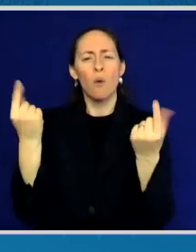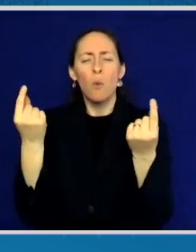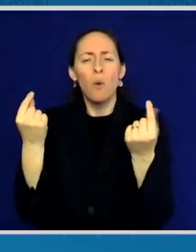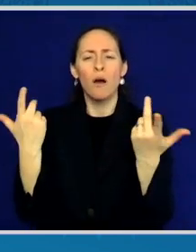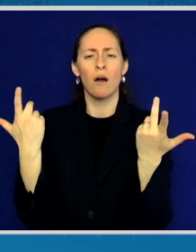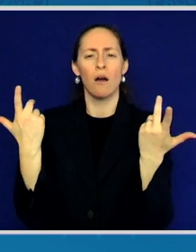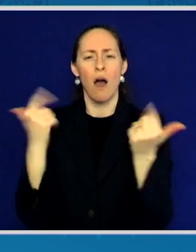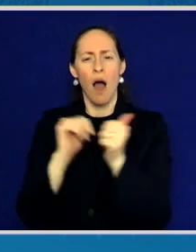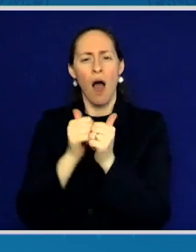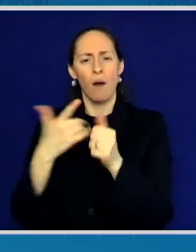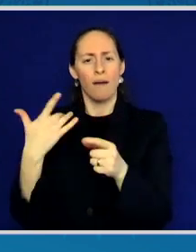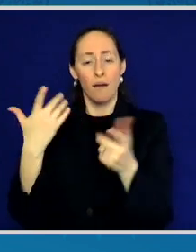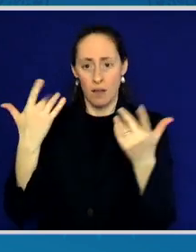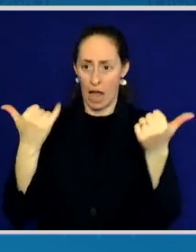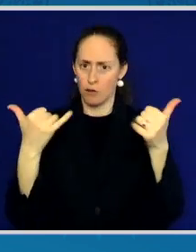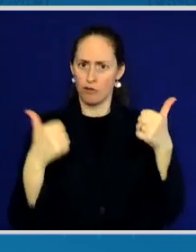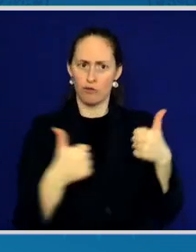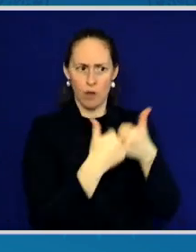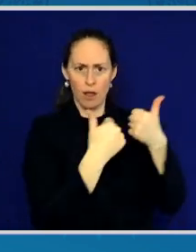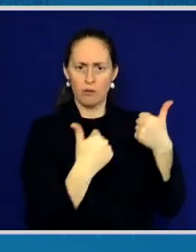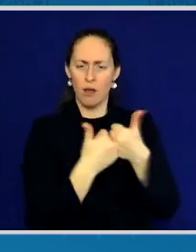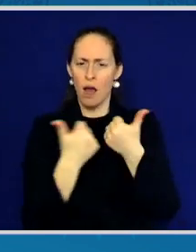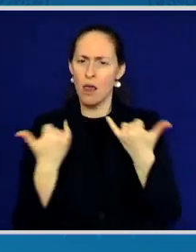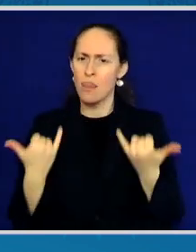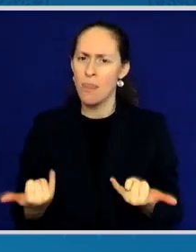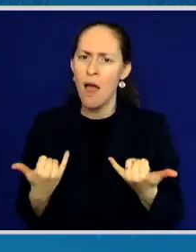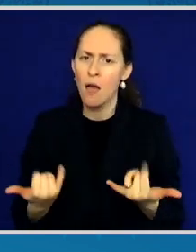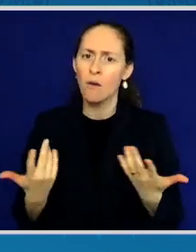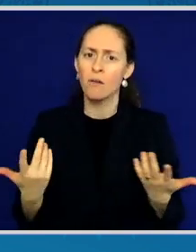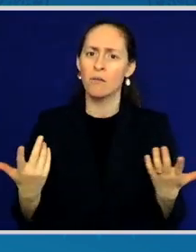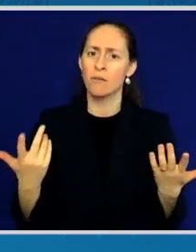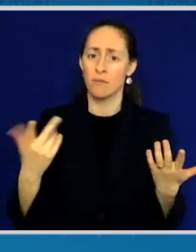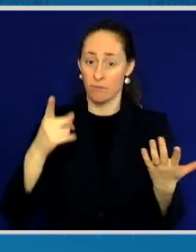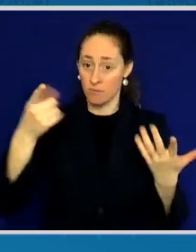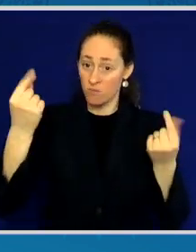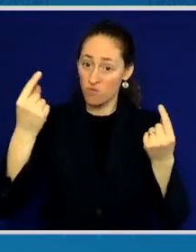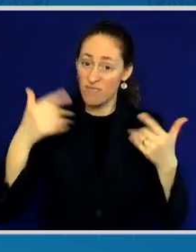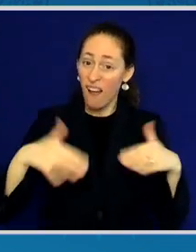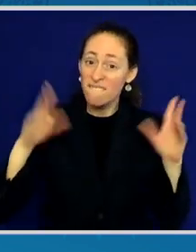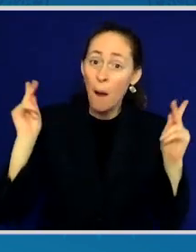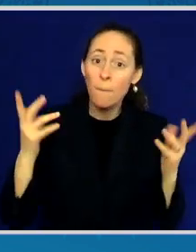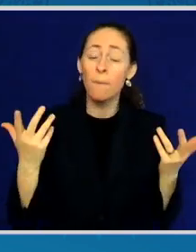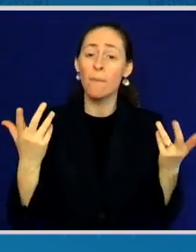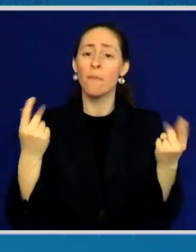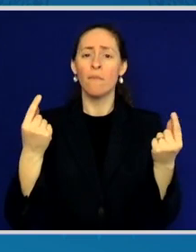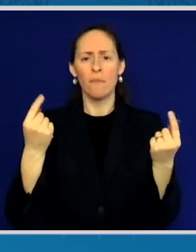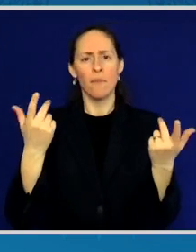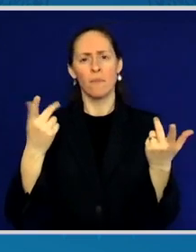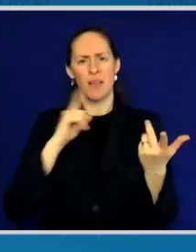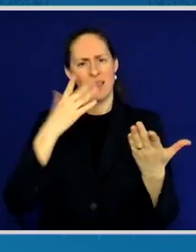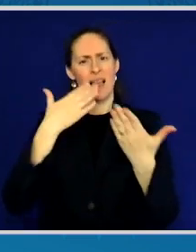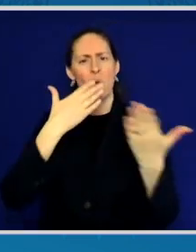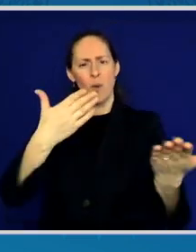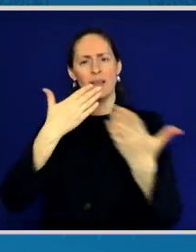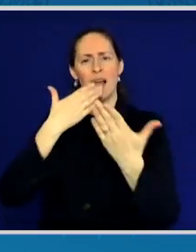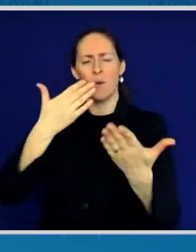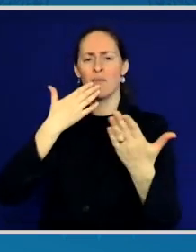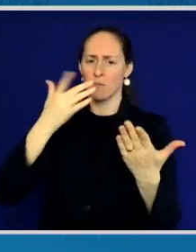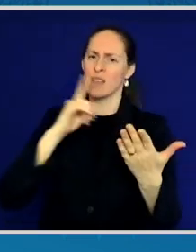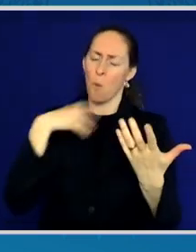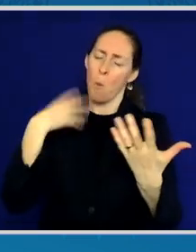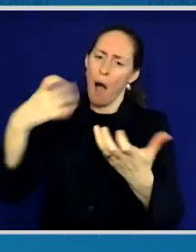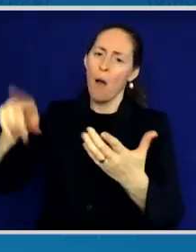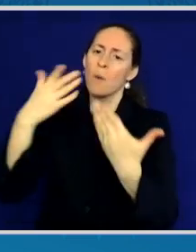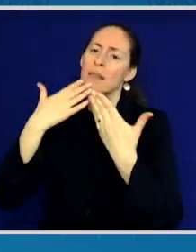these challenges and the sacrifices they have made? And by the way, please thank them on behalf of the President and me for the work they've been doing